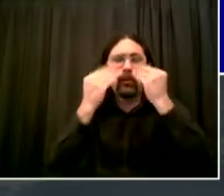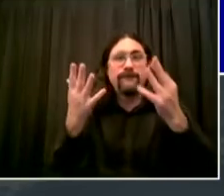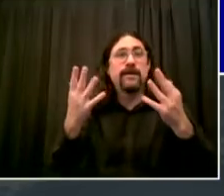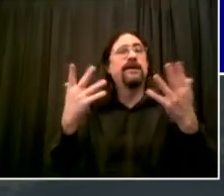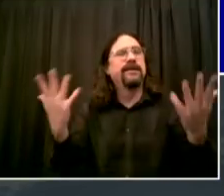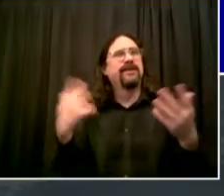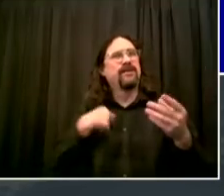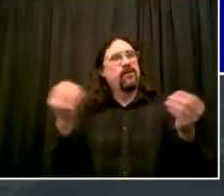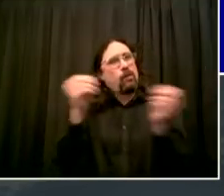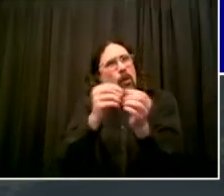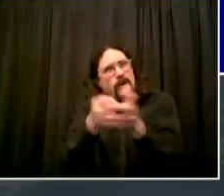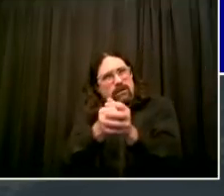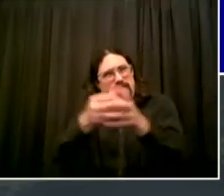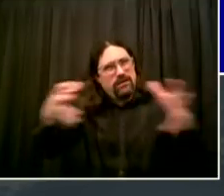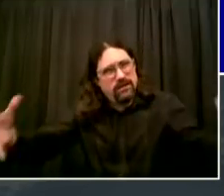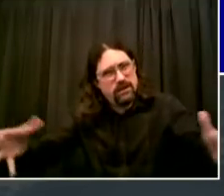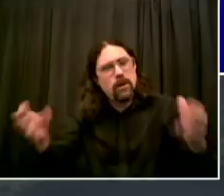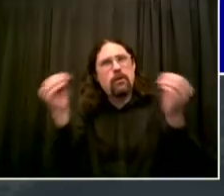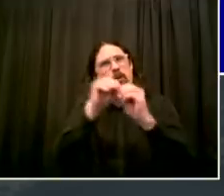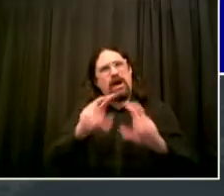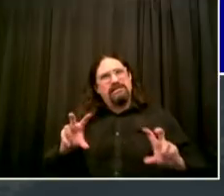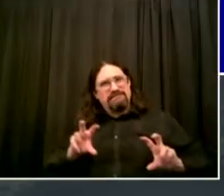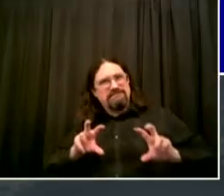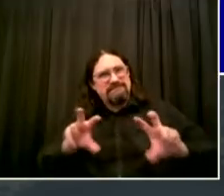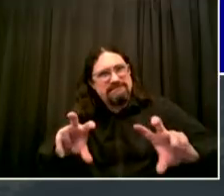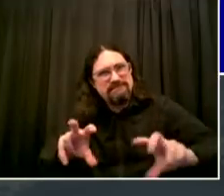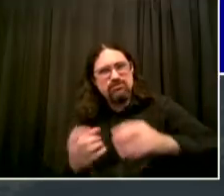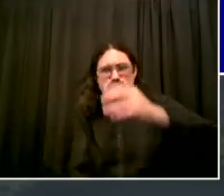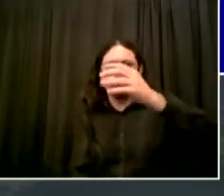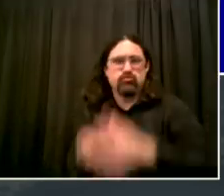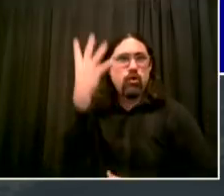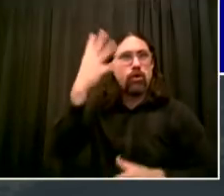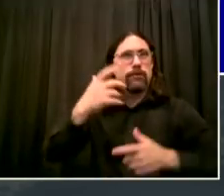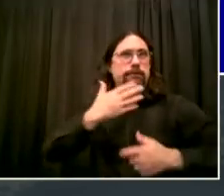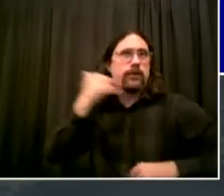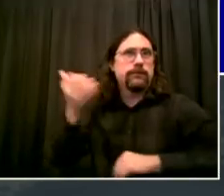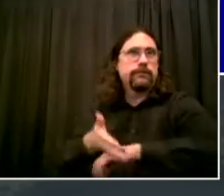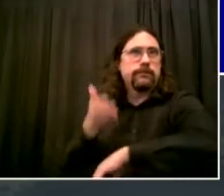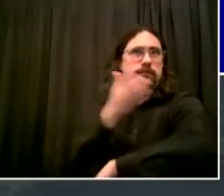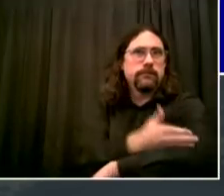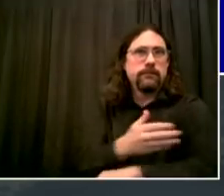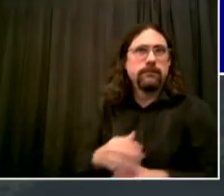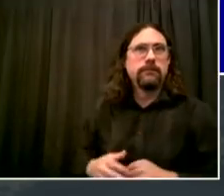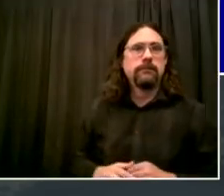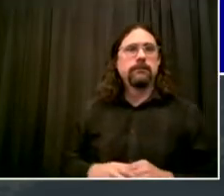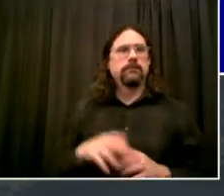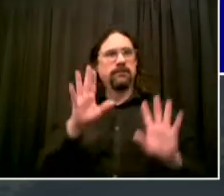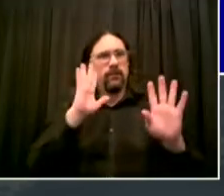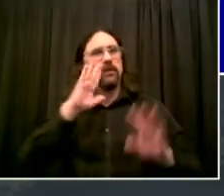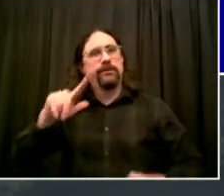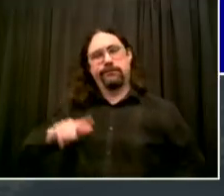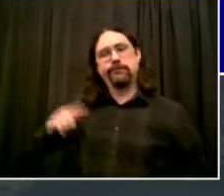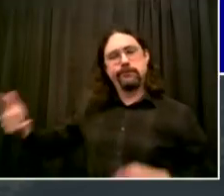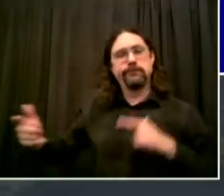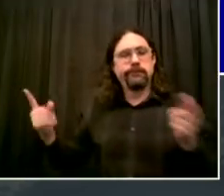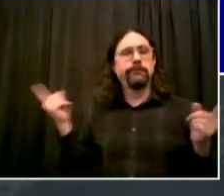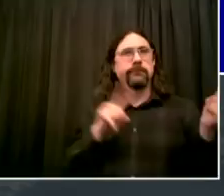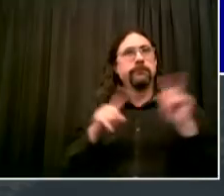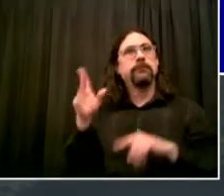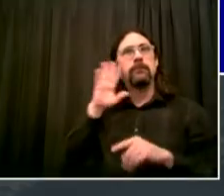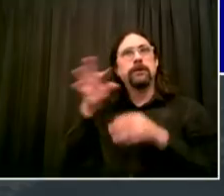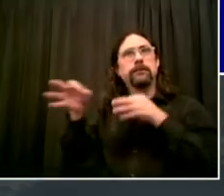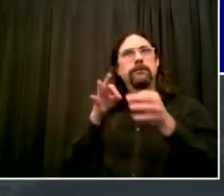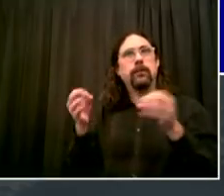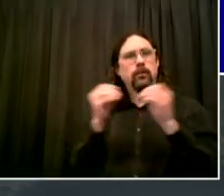made a difference, and they are, in many ways, I think, the kind of heroes people need to know. And the people